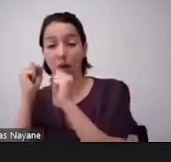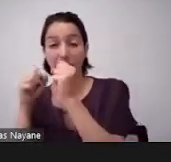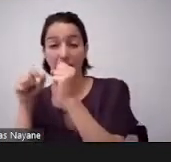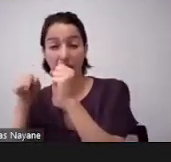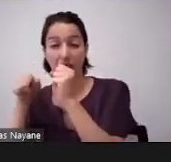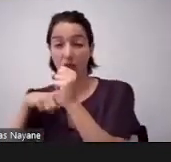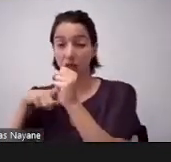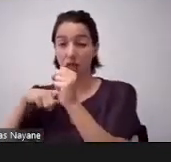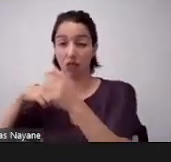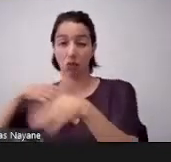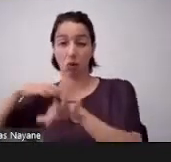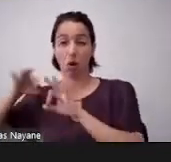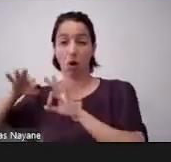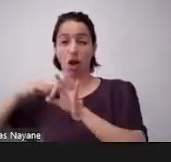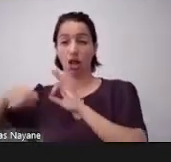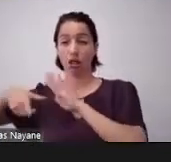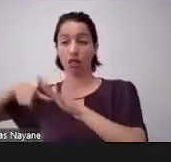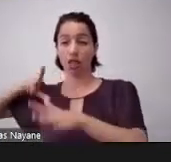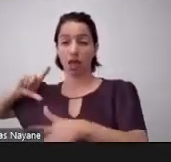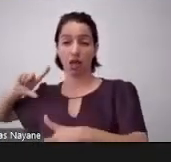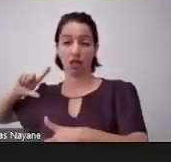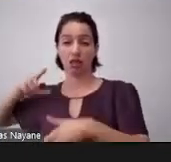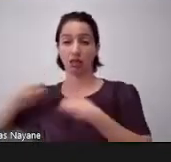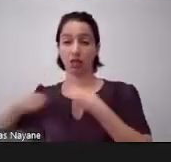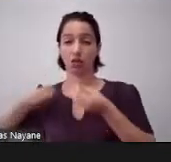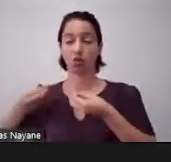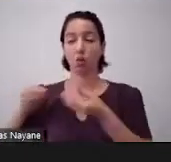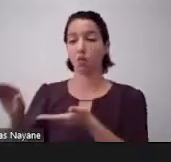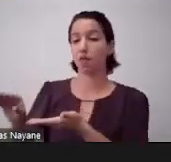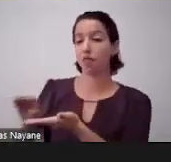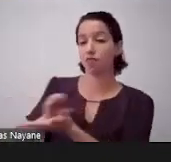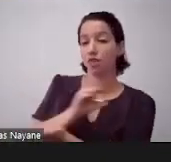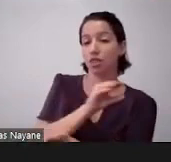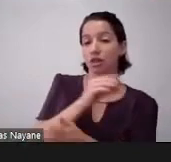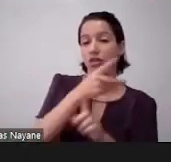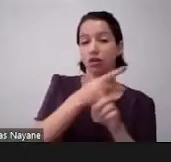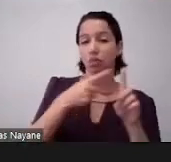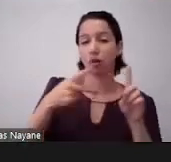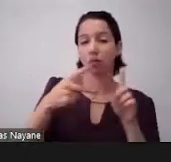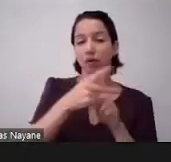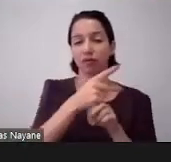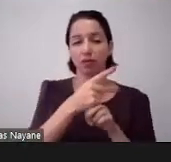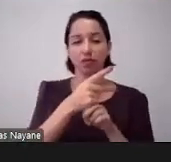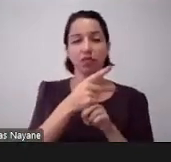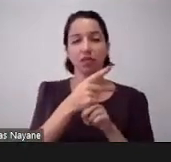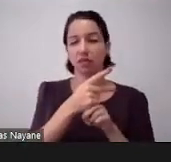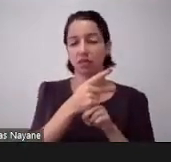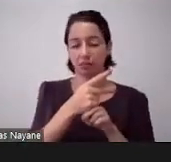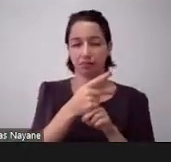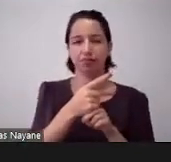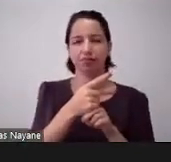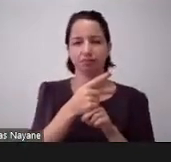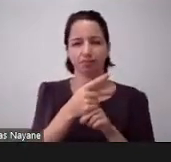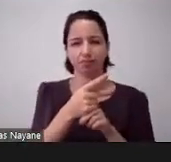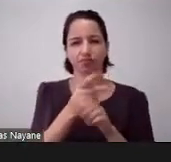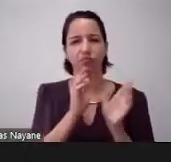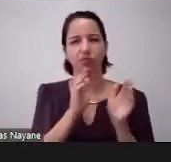minimum wage or a way of receiving a